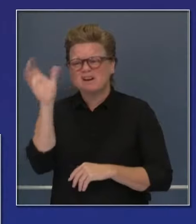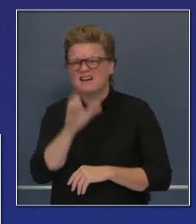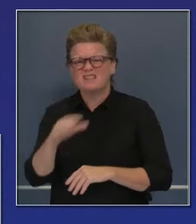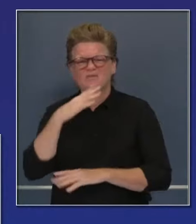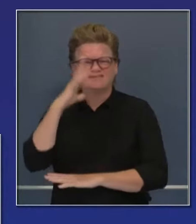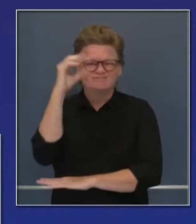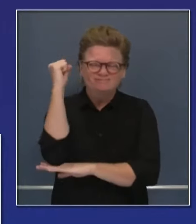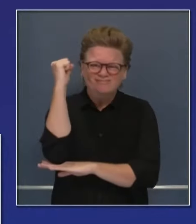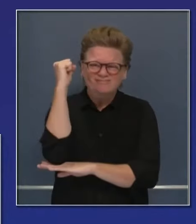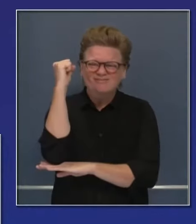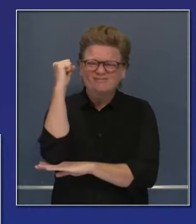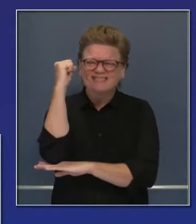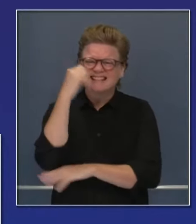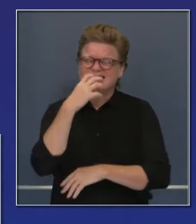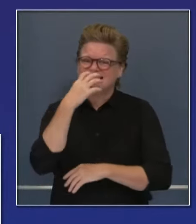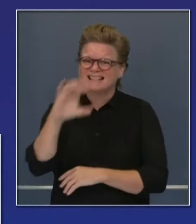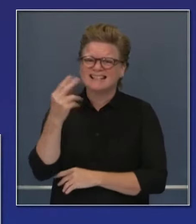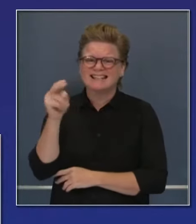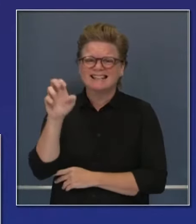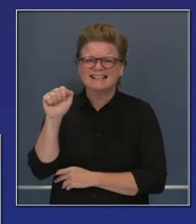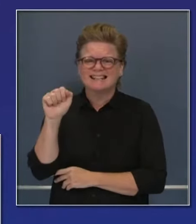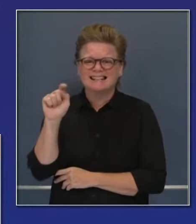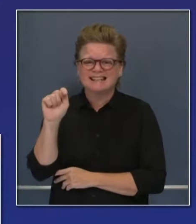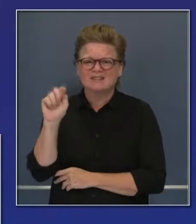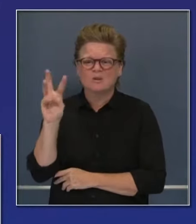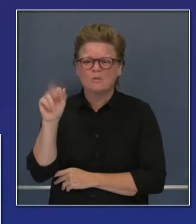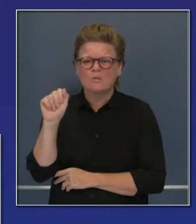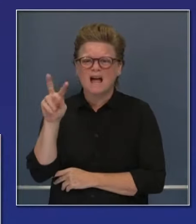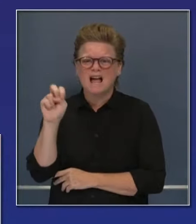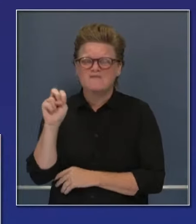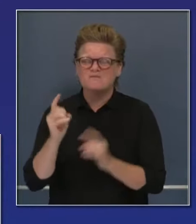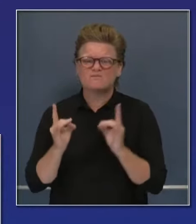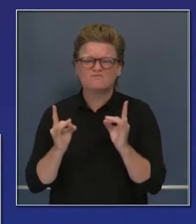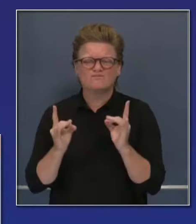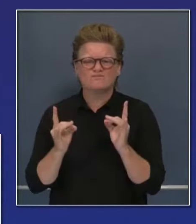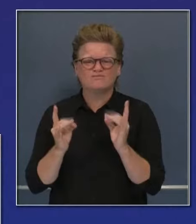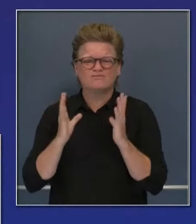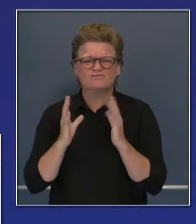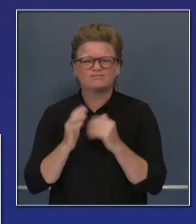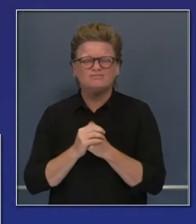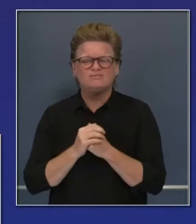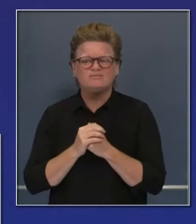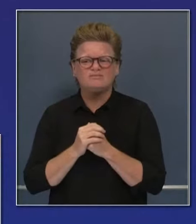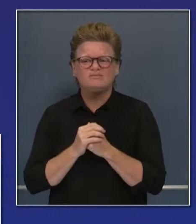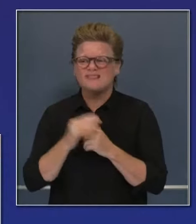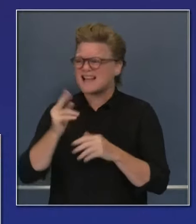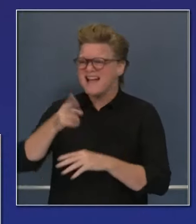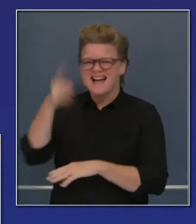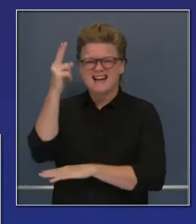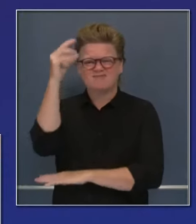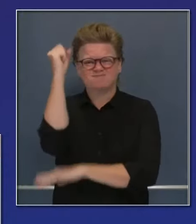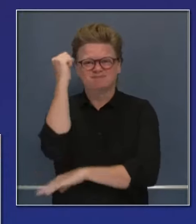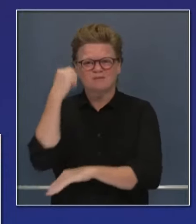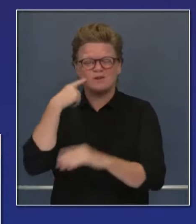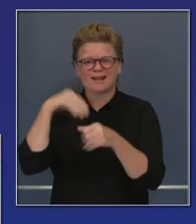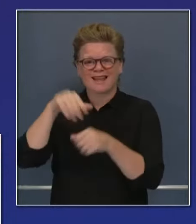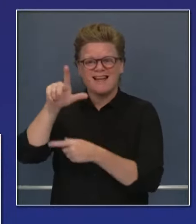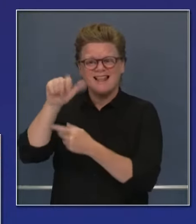heat wave over the last 3 days. Highest temperatures ever recorded, as an example, in Los Angeles